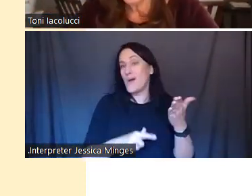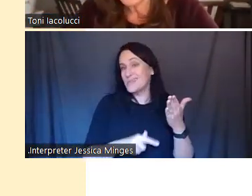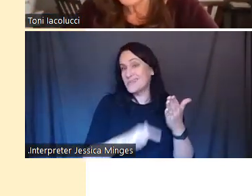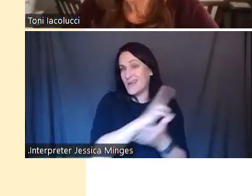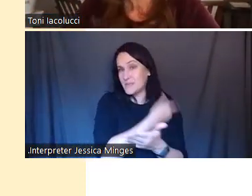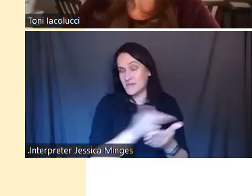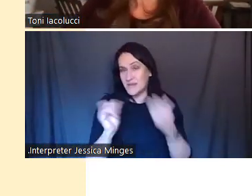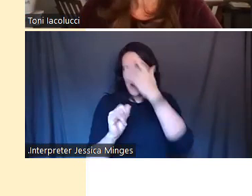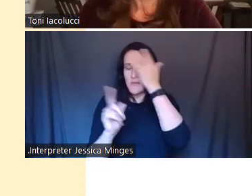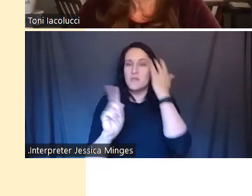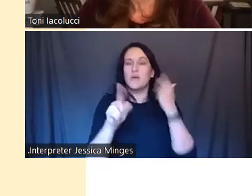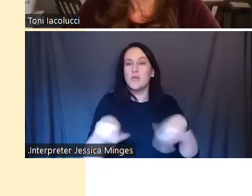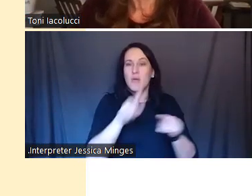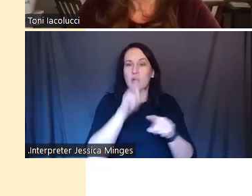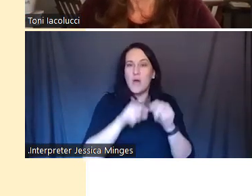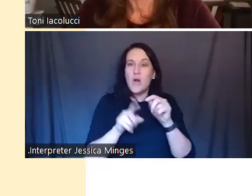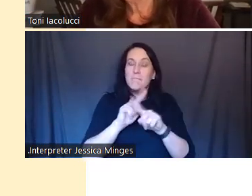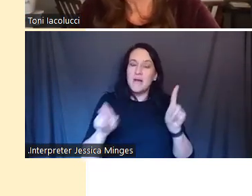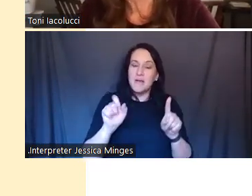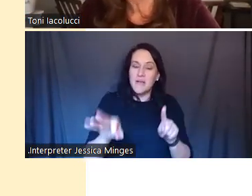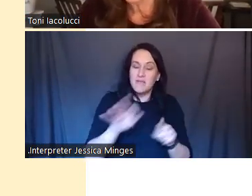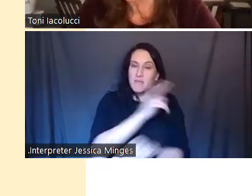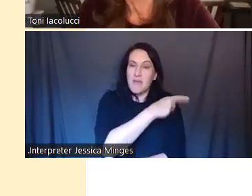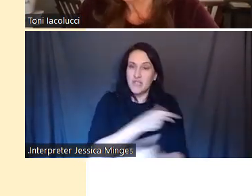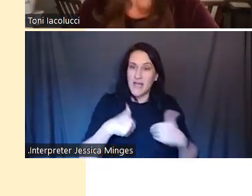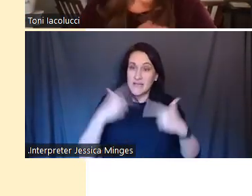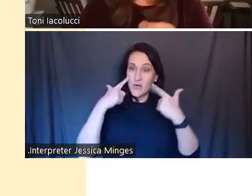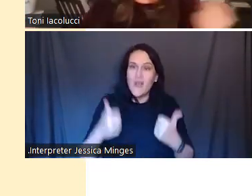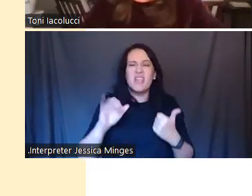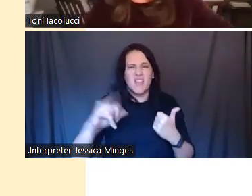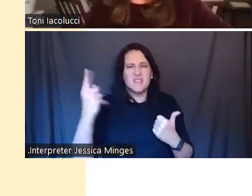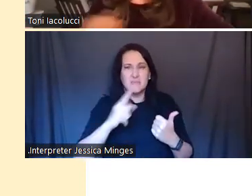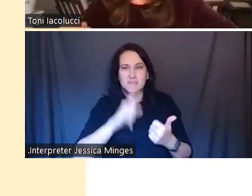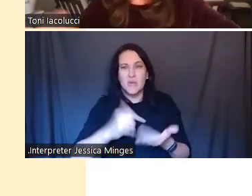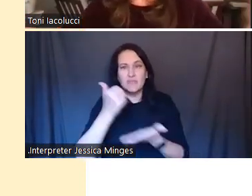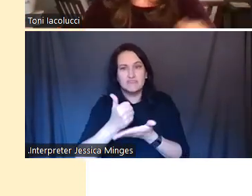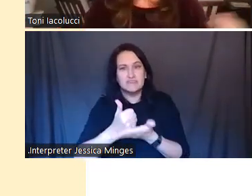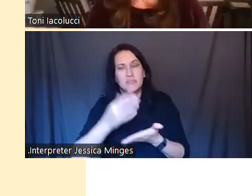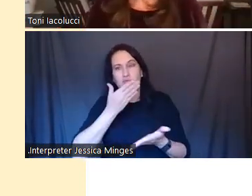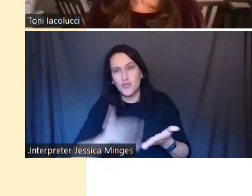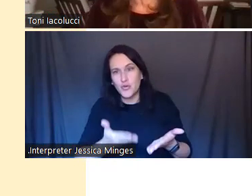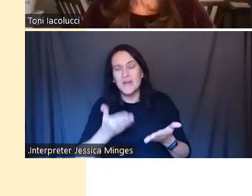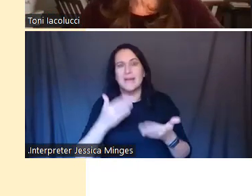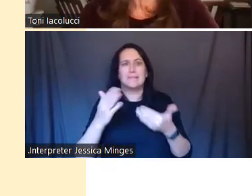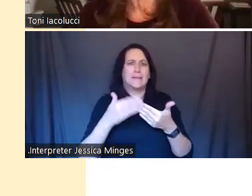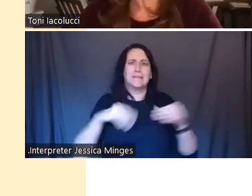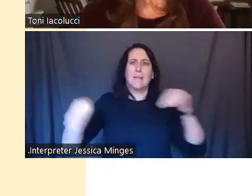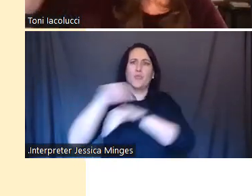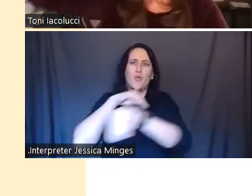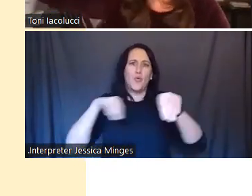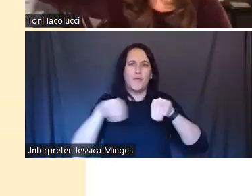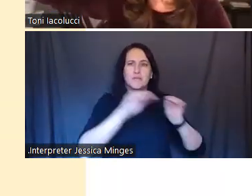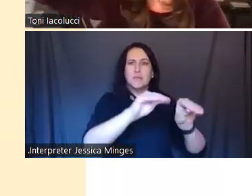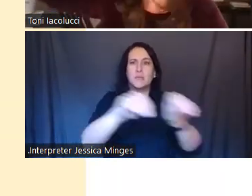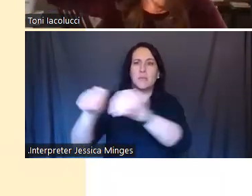you are, but if a patient has hearing loss, it's something very good. It could just very easily be moved around to alert